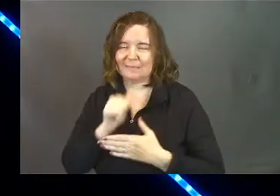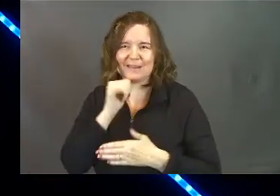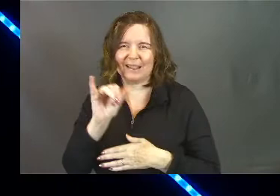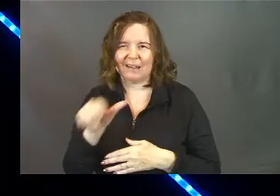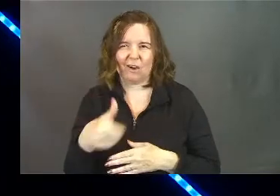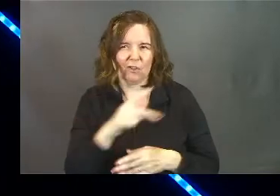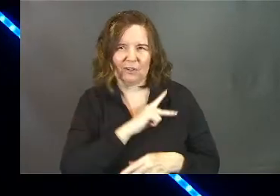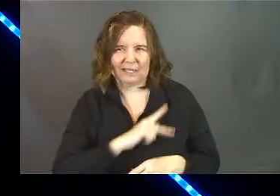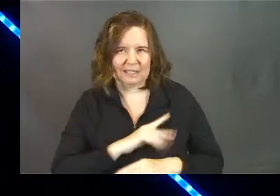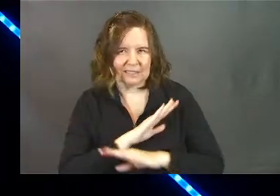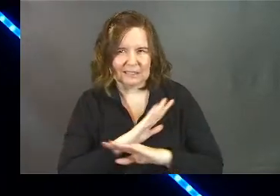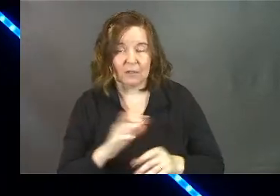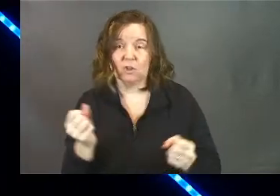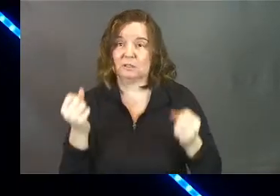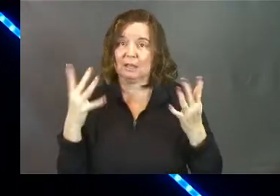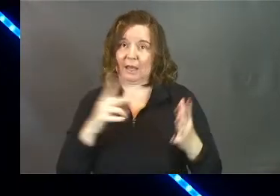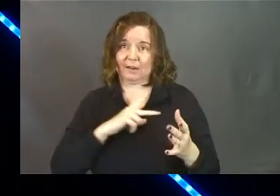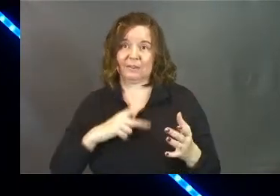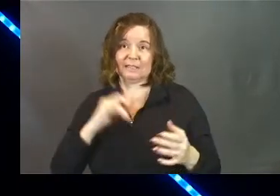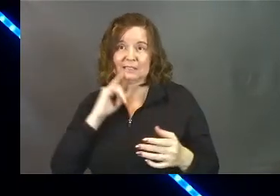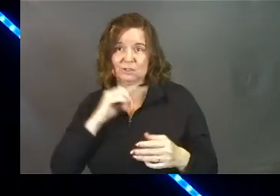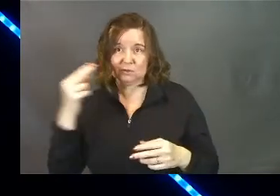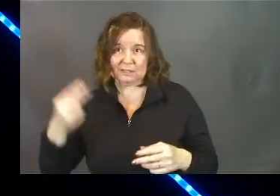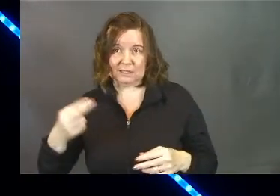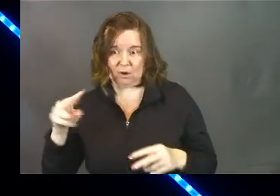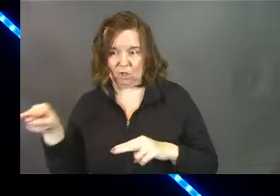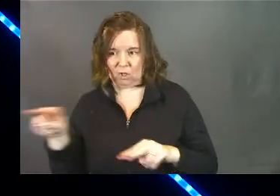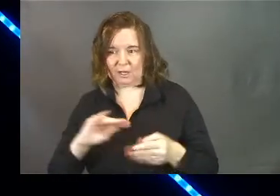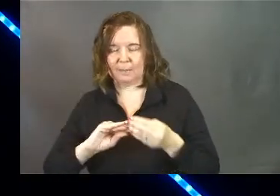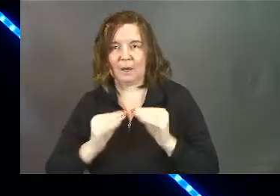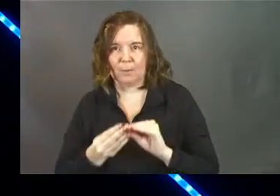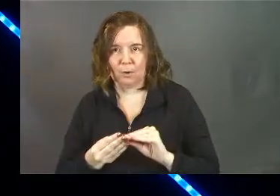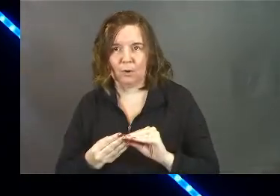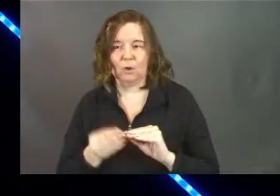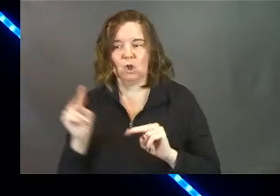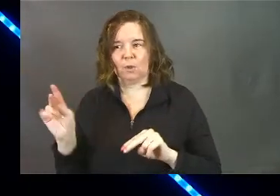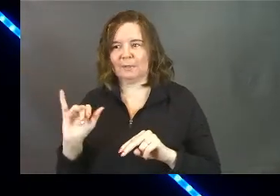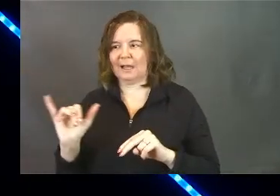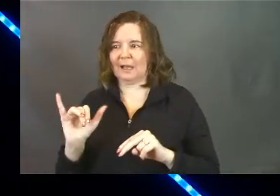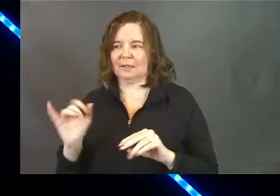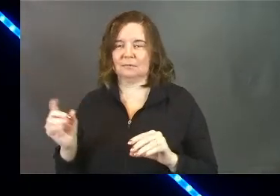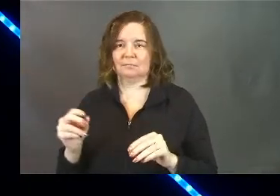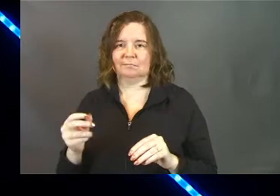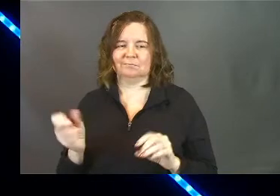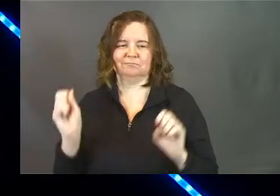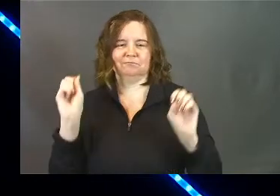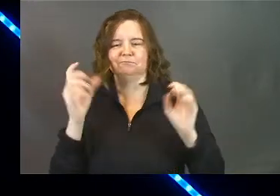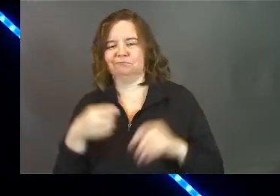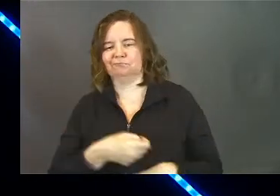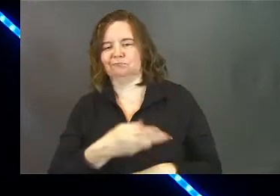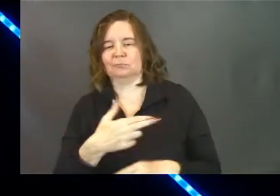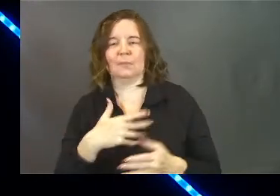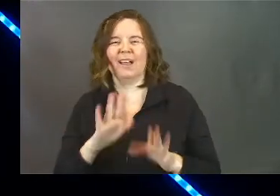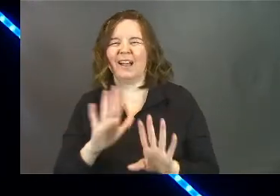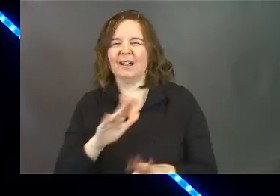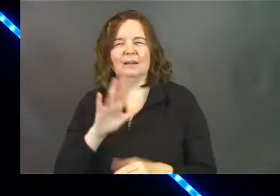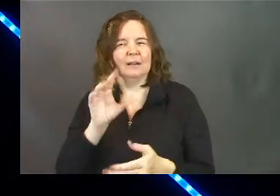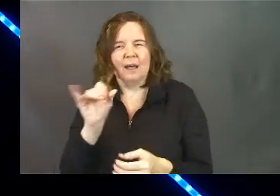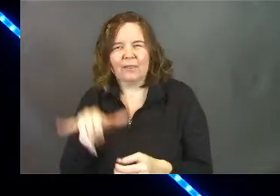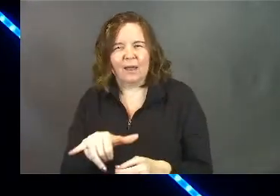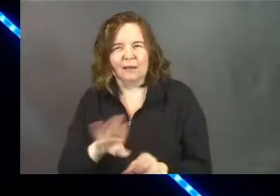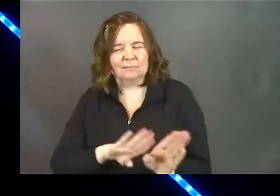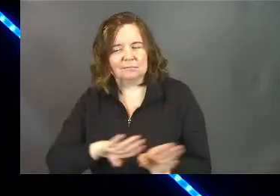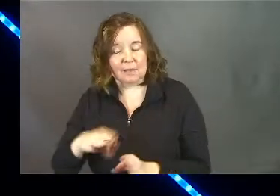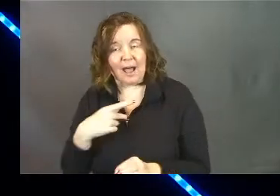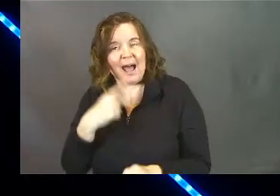like other kings. There's a lot of kings in Israel's history. Looked at them like a number. Looked at them as like disposable people. David's, no, I'm not like that.